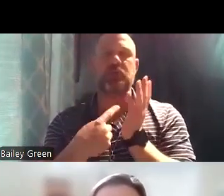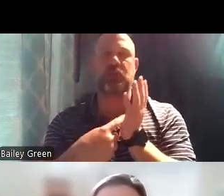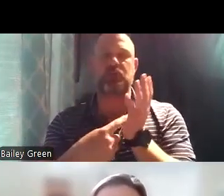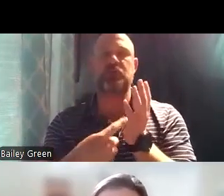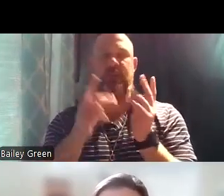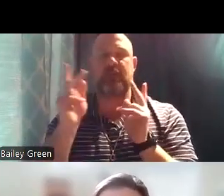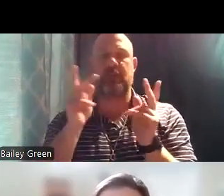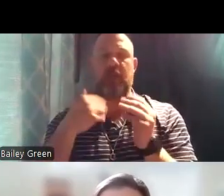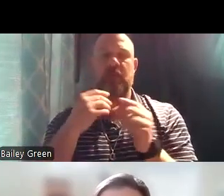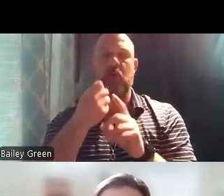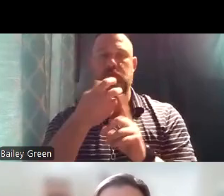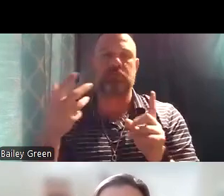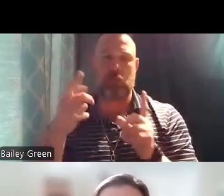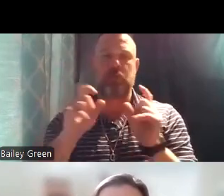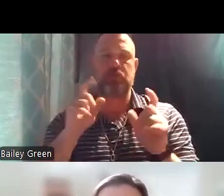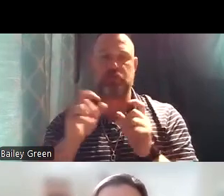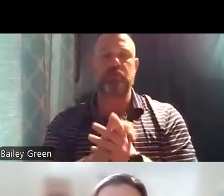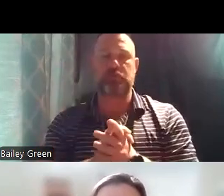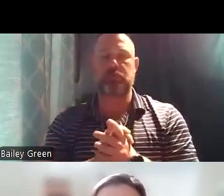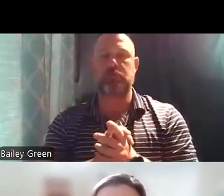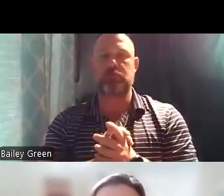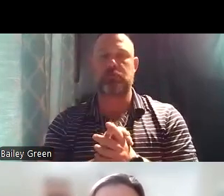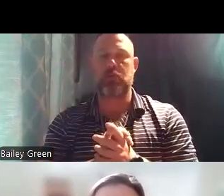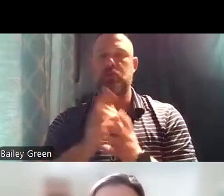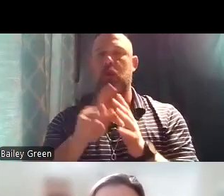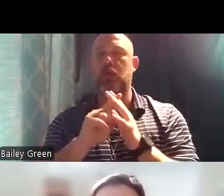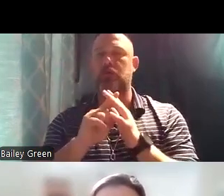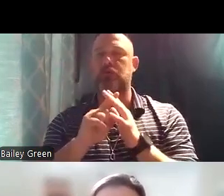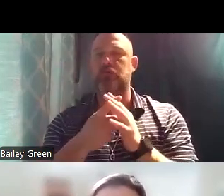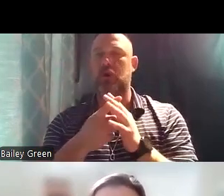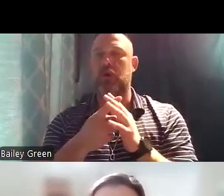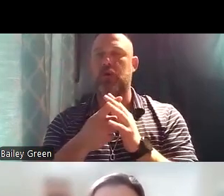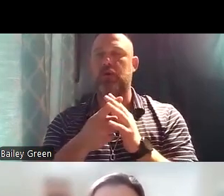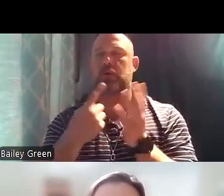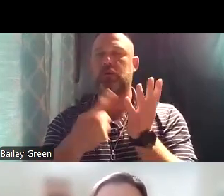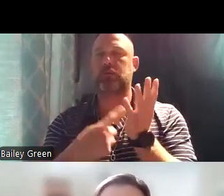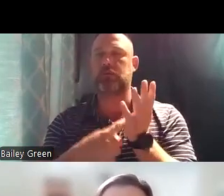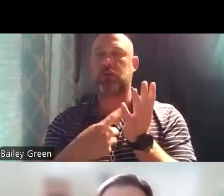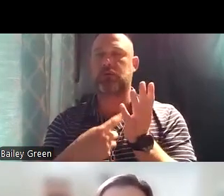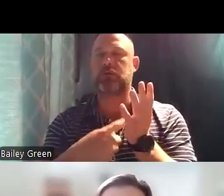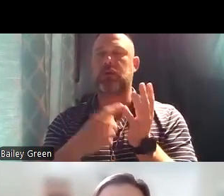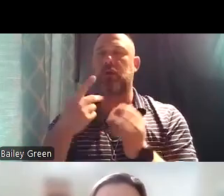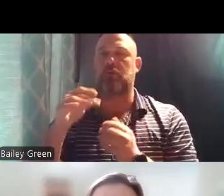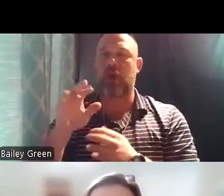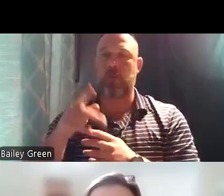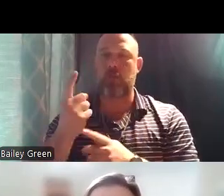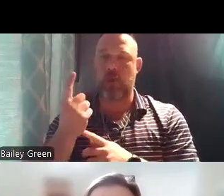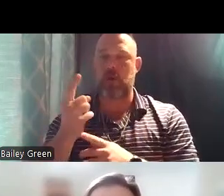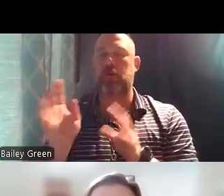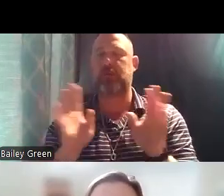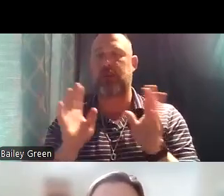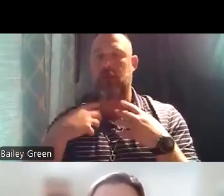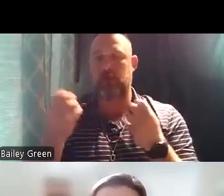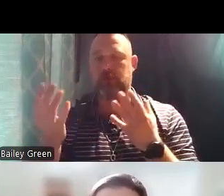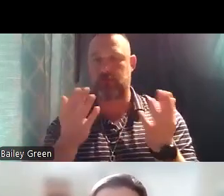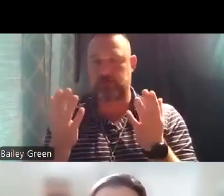have more detailed questions. So I just wanted to start off with discussing the Prop 1 Behavioral Health Services